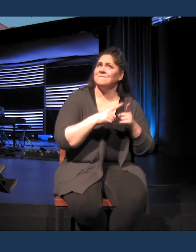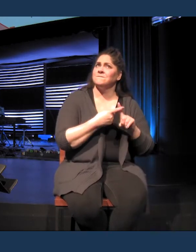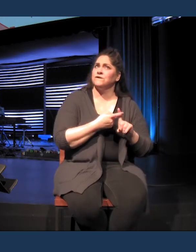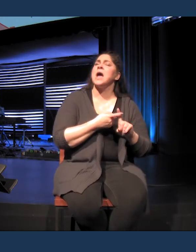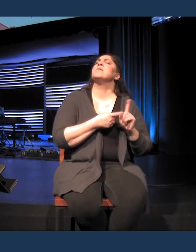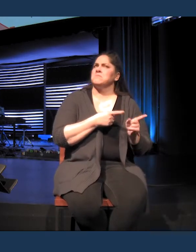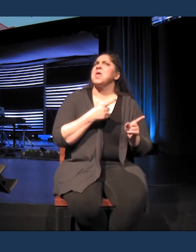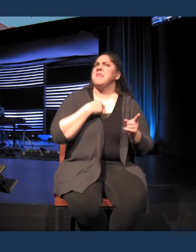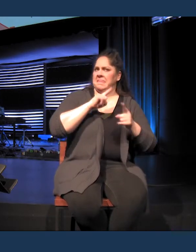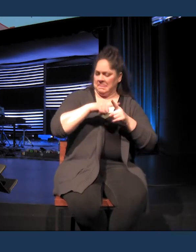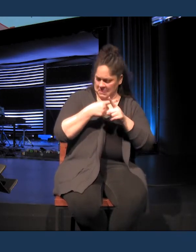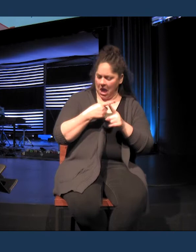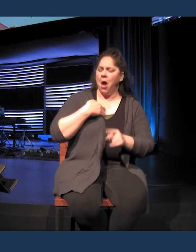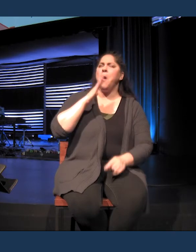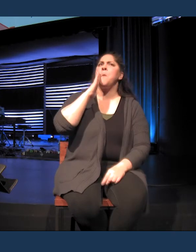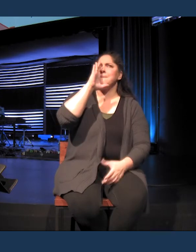believe.